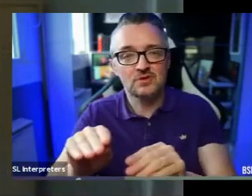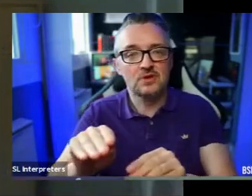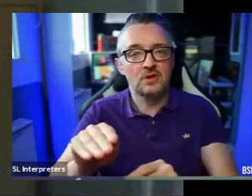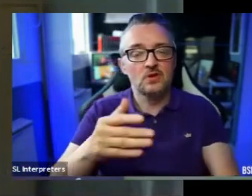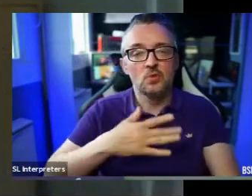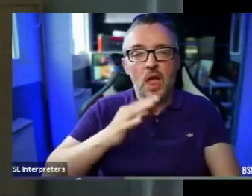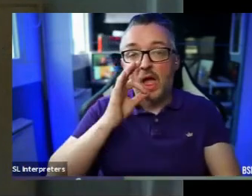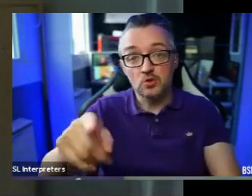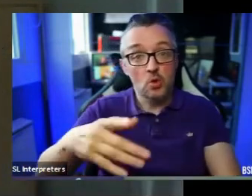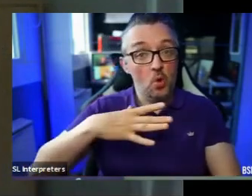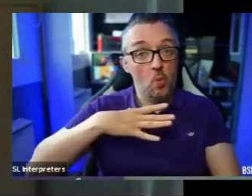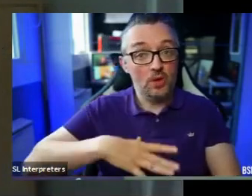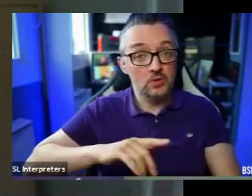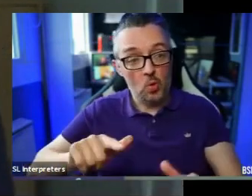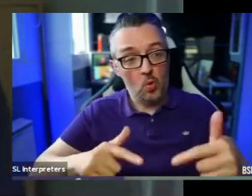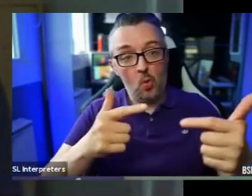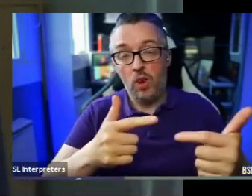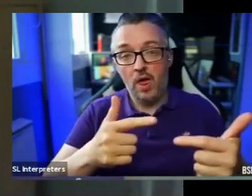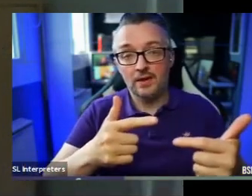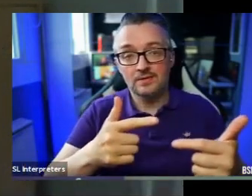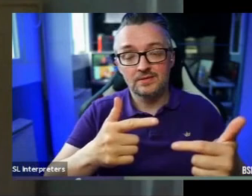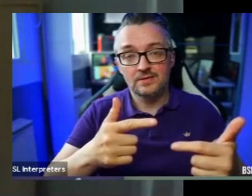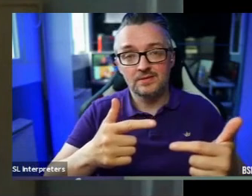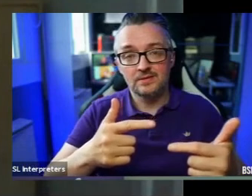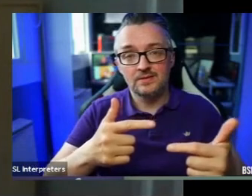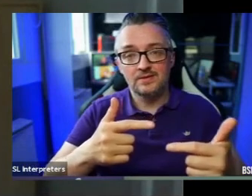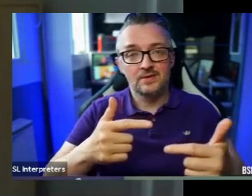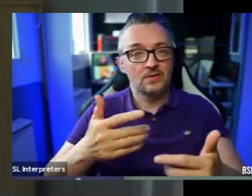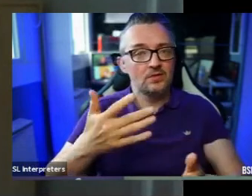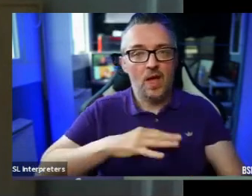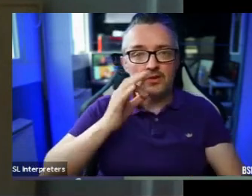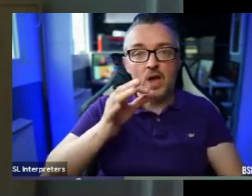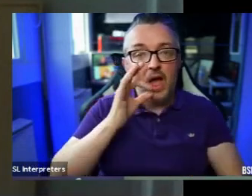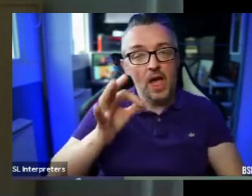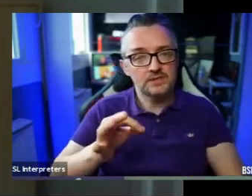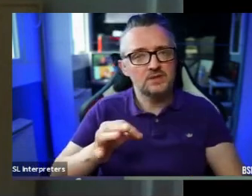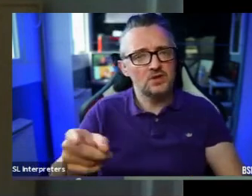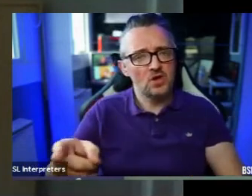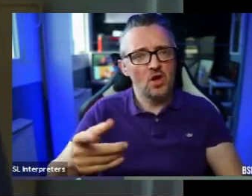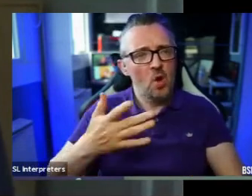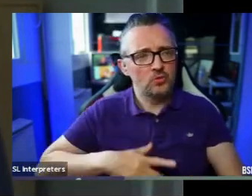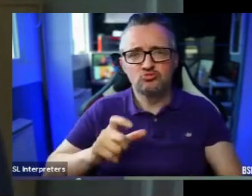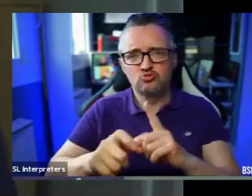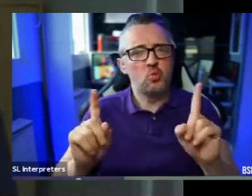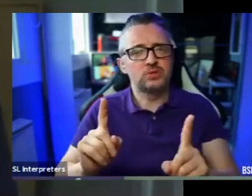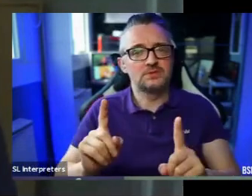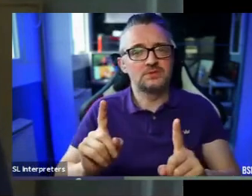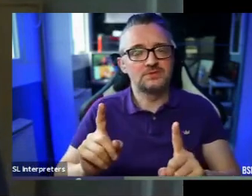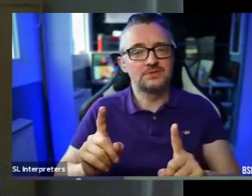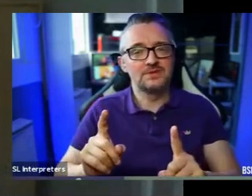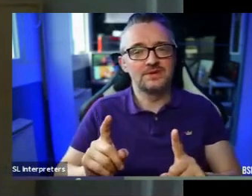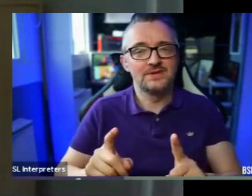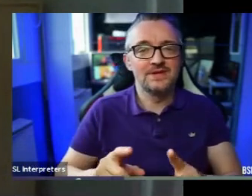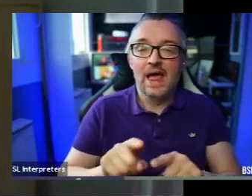was not to ask someone, do you want to go online and participate in a football reminiscence activity? You ask them, what would you